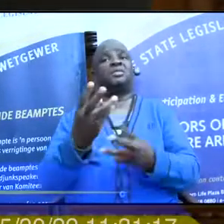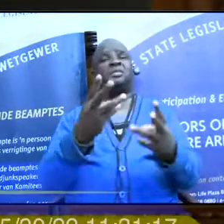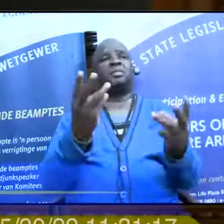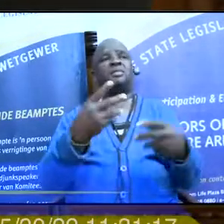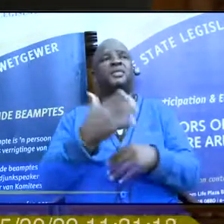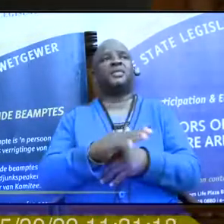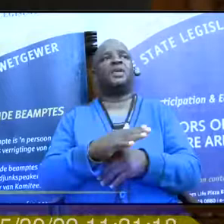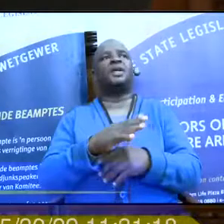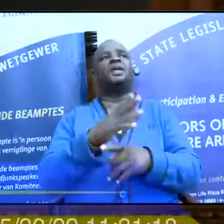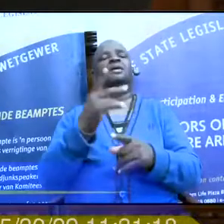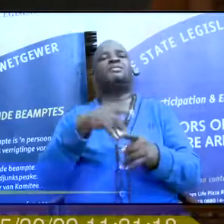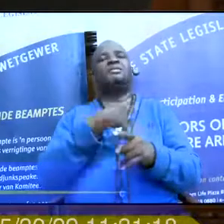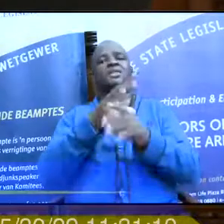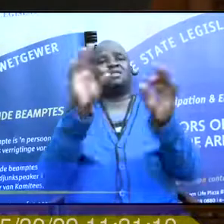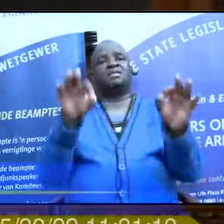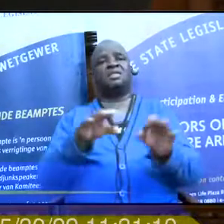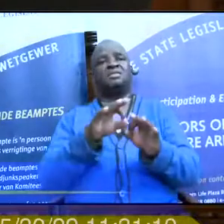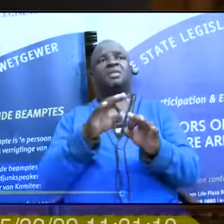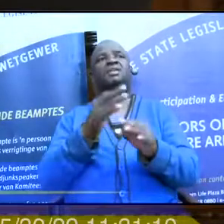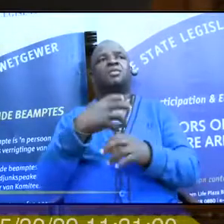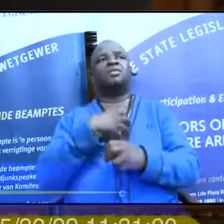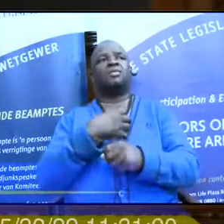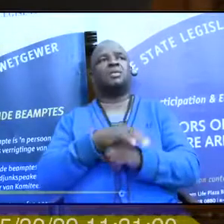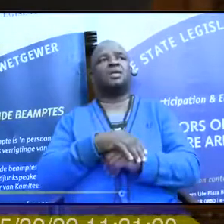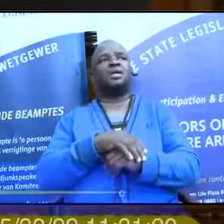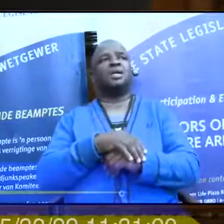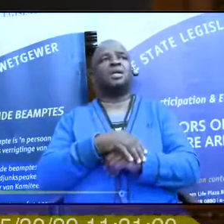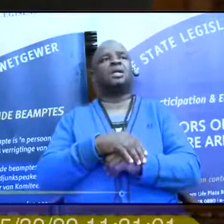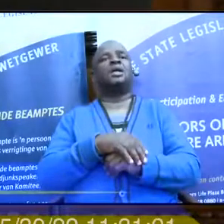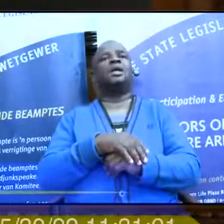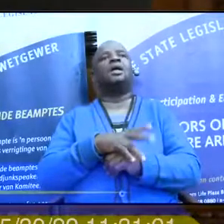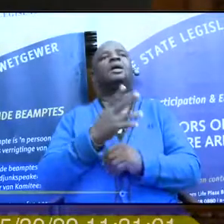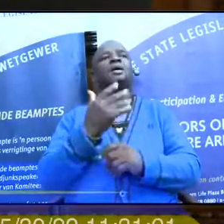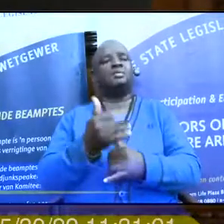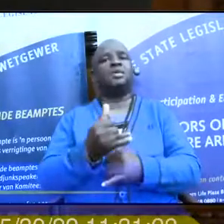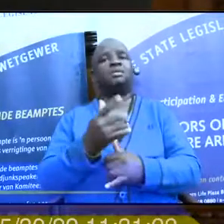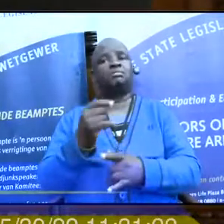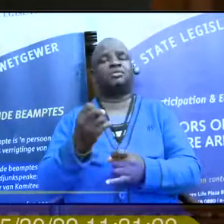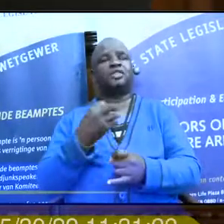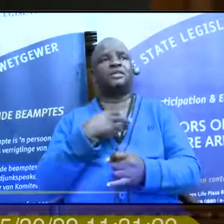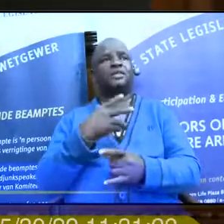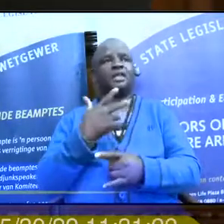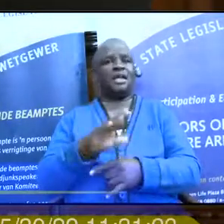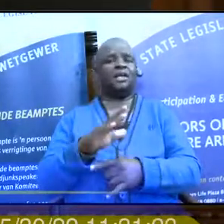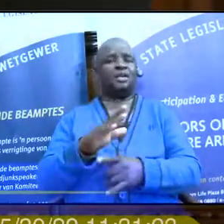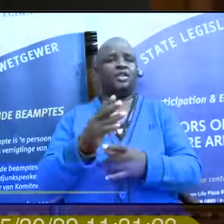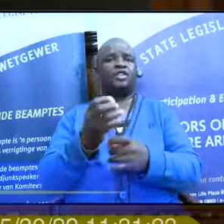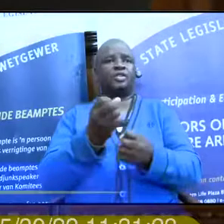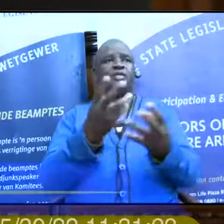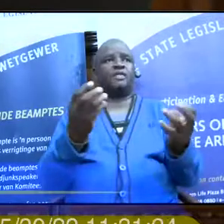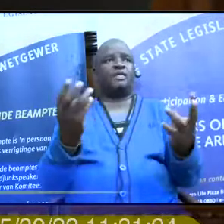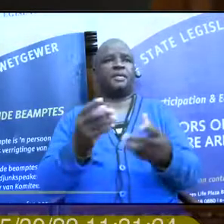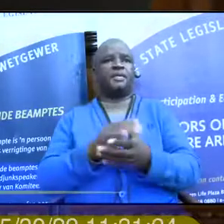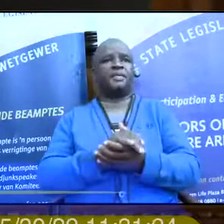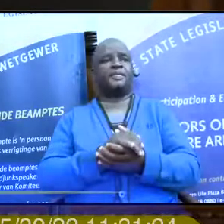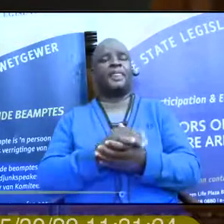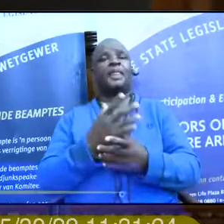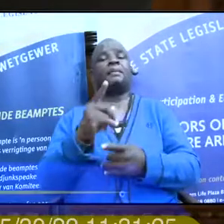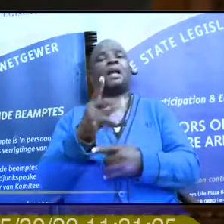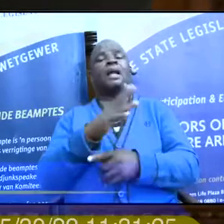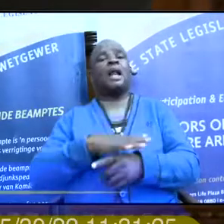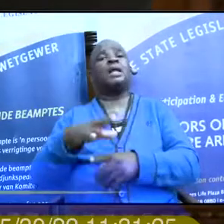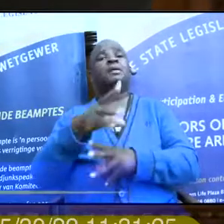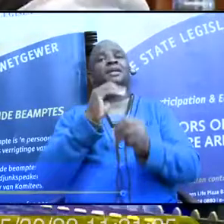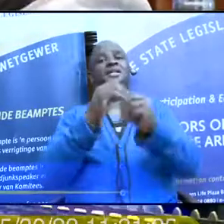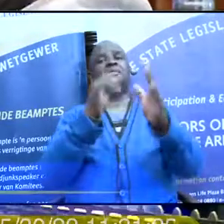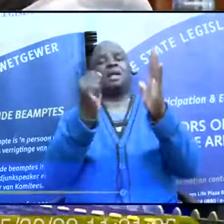on title deed land and so on and so forth so so those are the ones that have already been earmarked but in terms of the land management act and